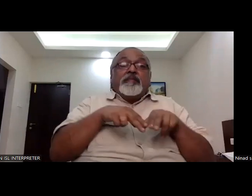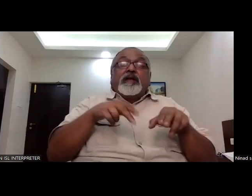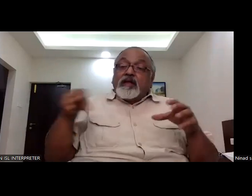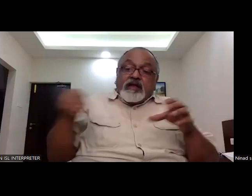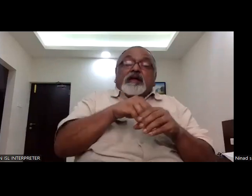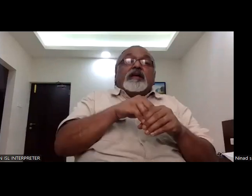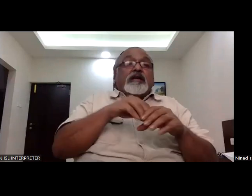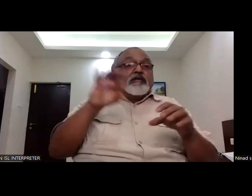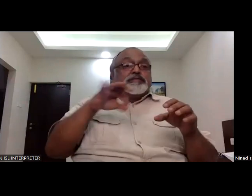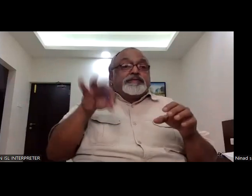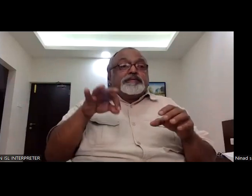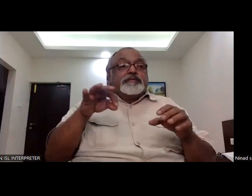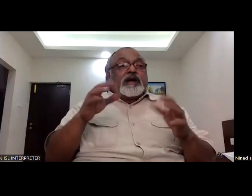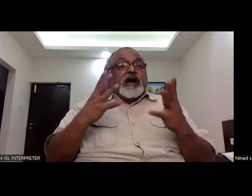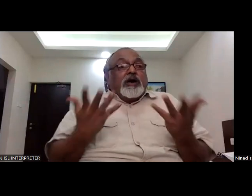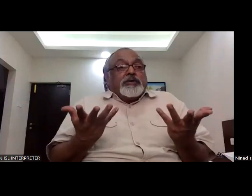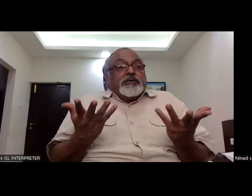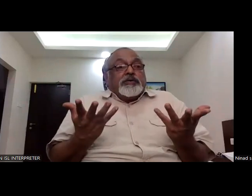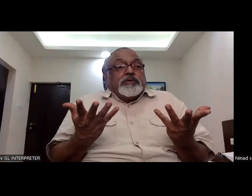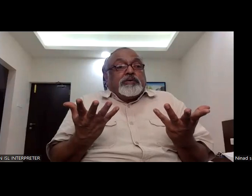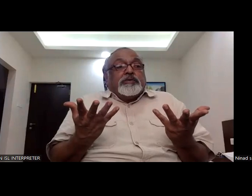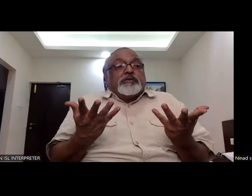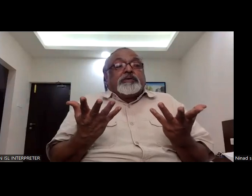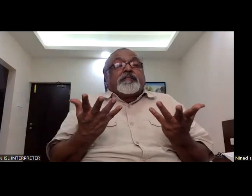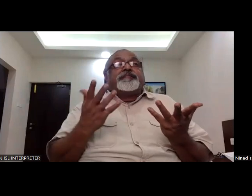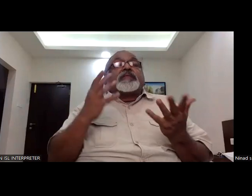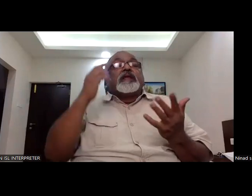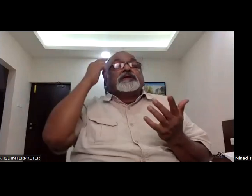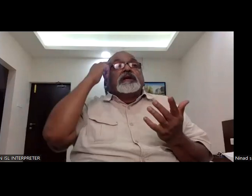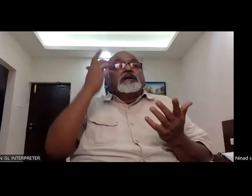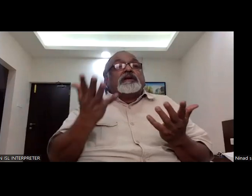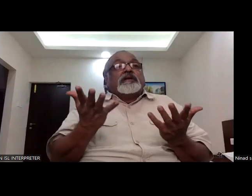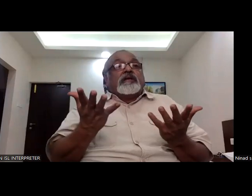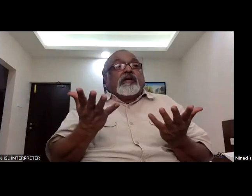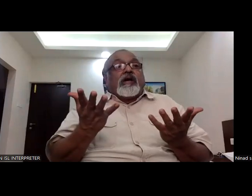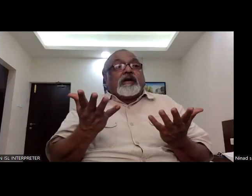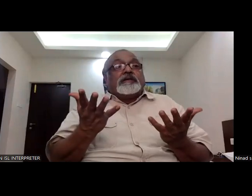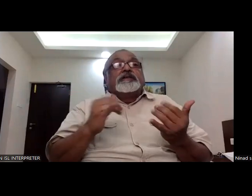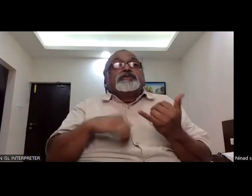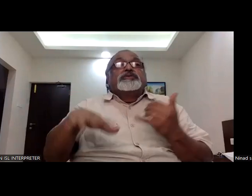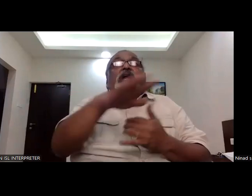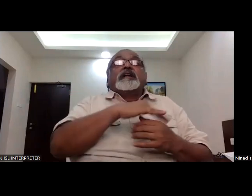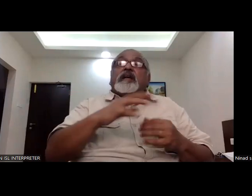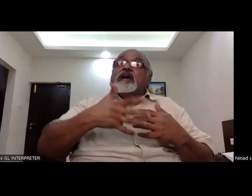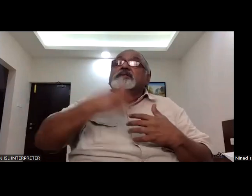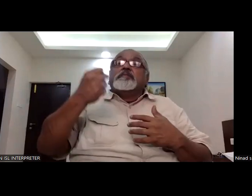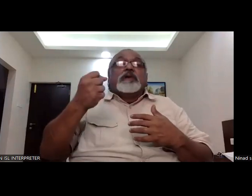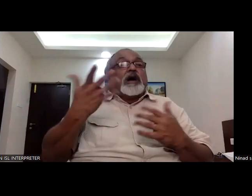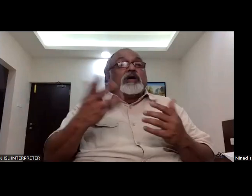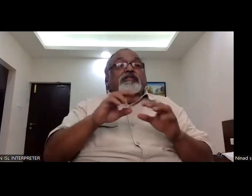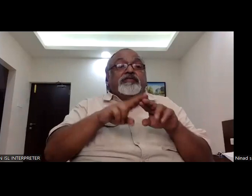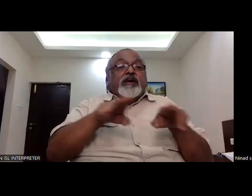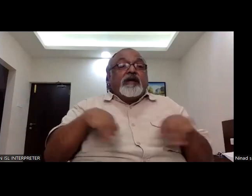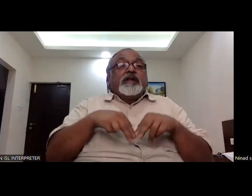as an institution and a social institution of a society, then how do you expect the society will accept that? We talk